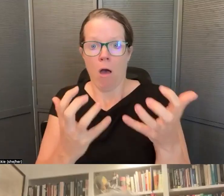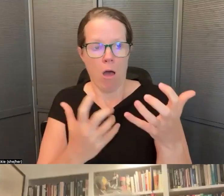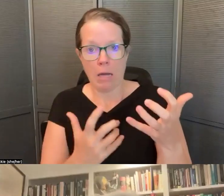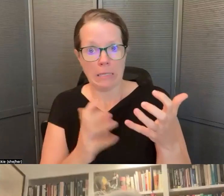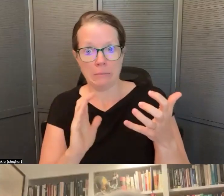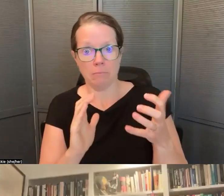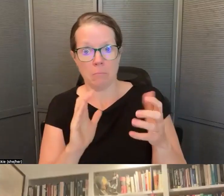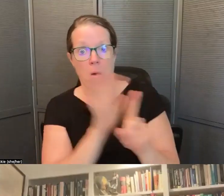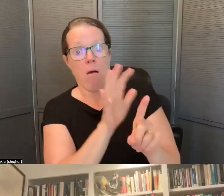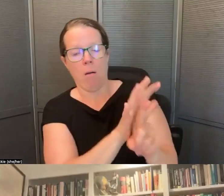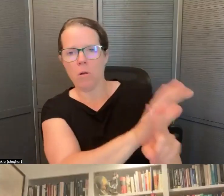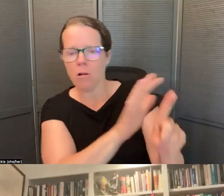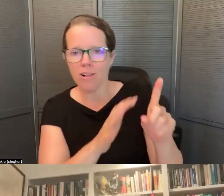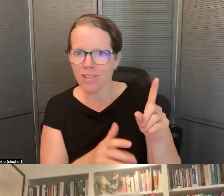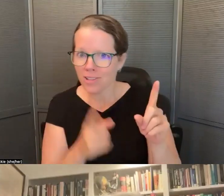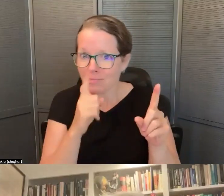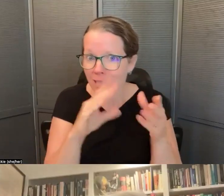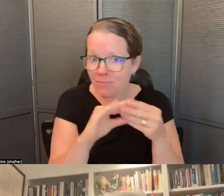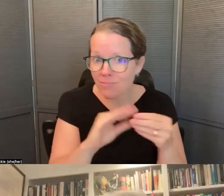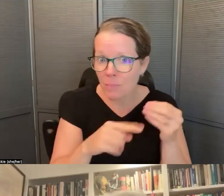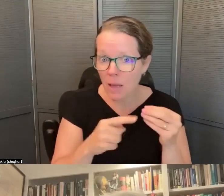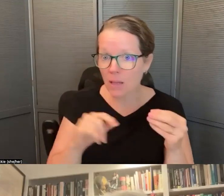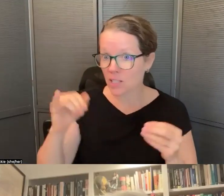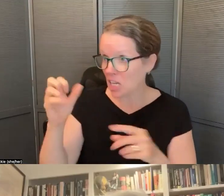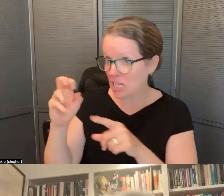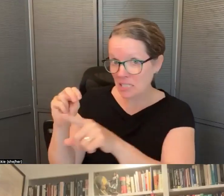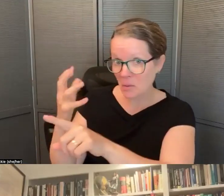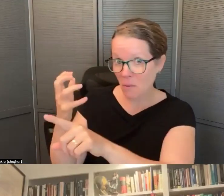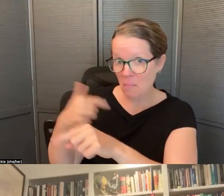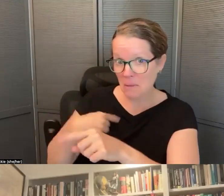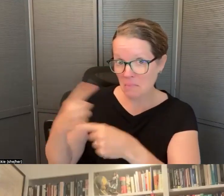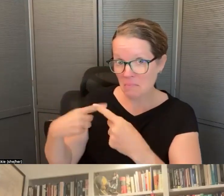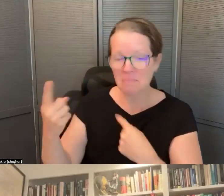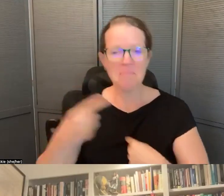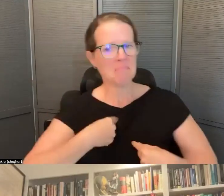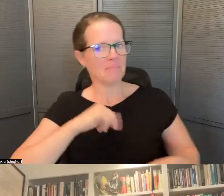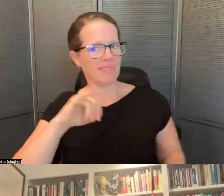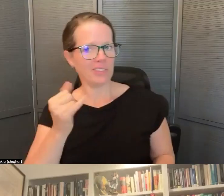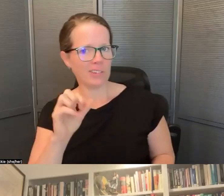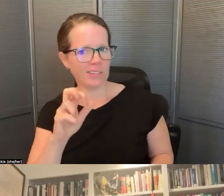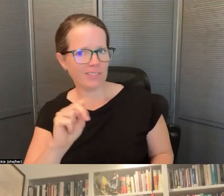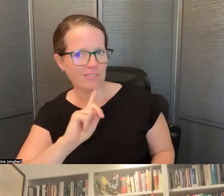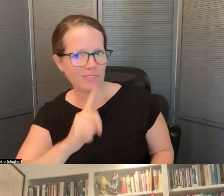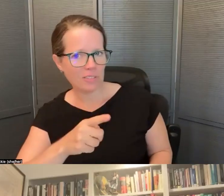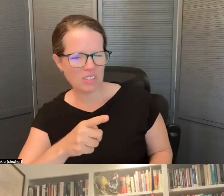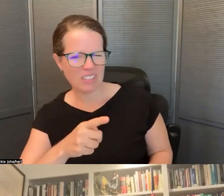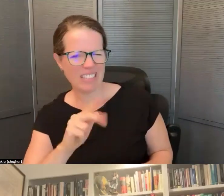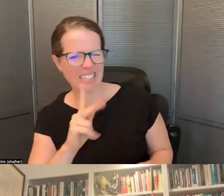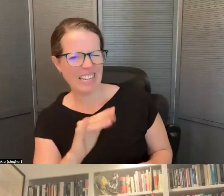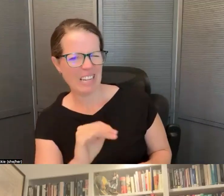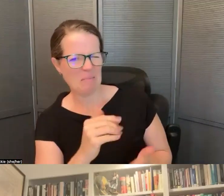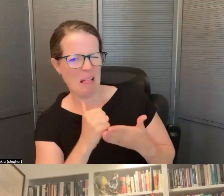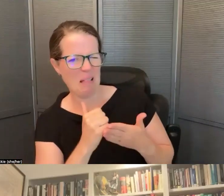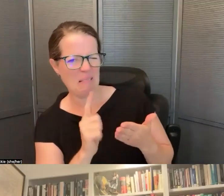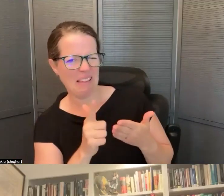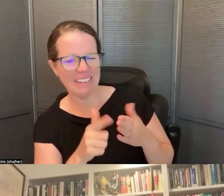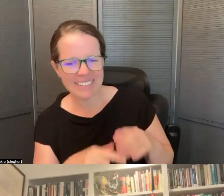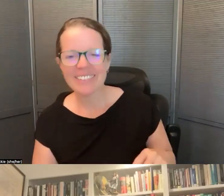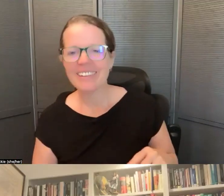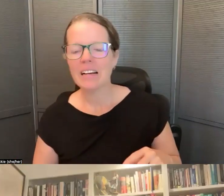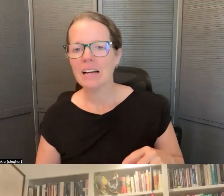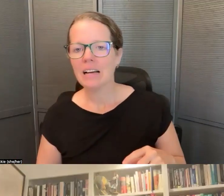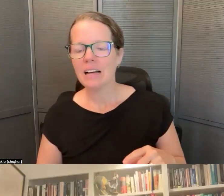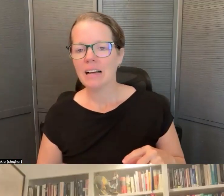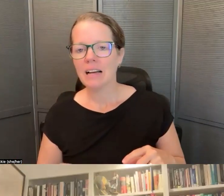you want to take a stab at it or should I? No, I can. I and maybe with your assist, Kim.